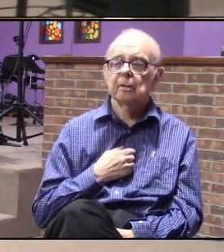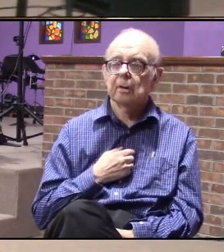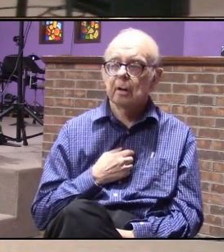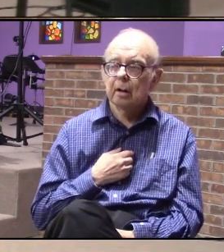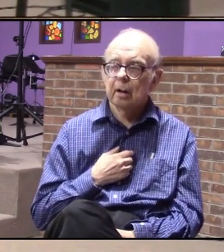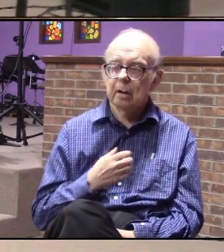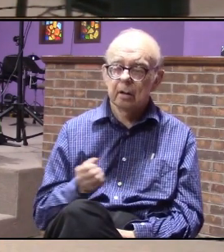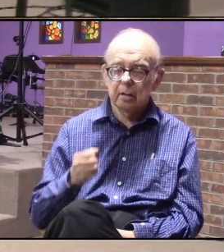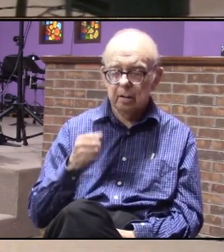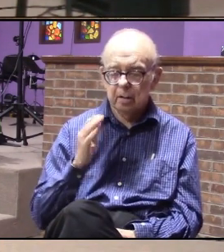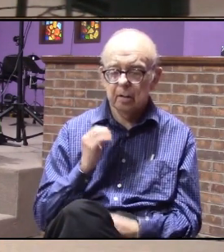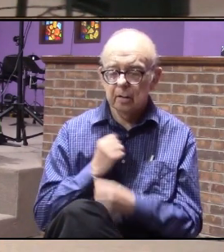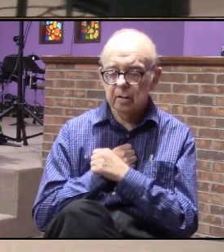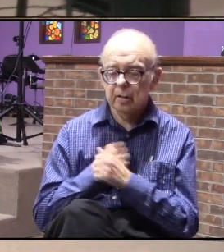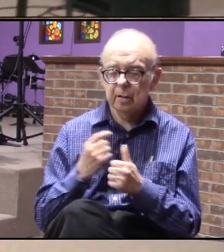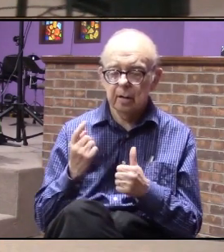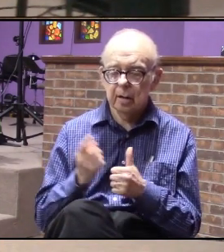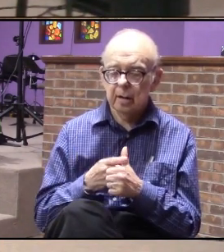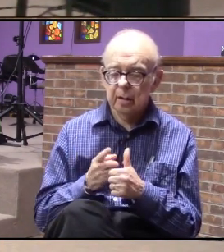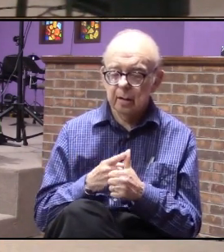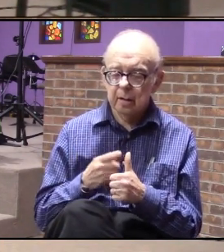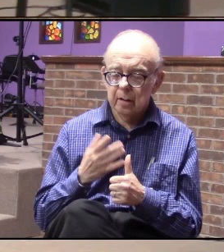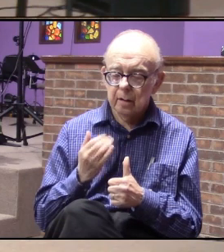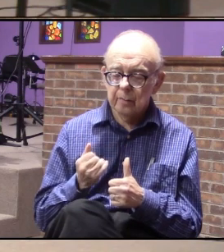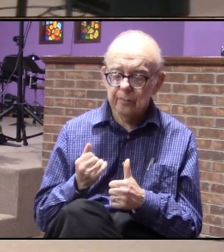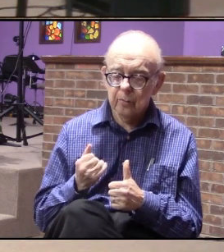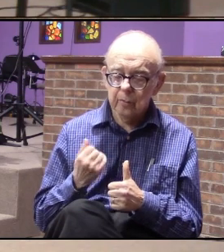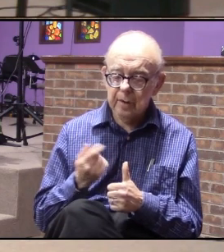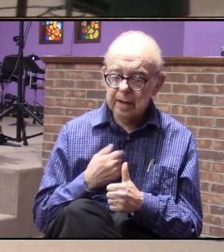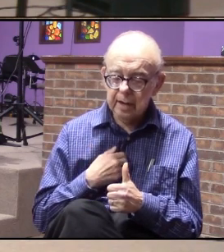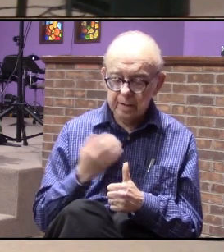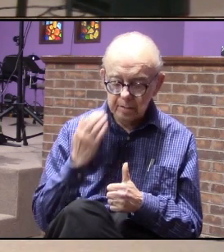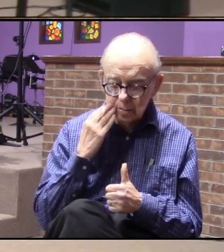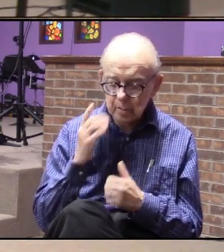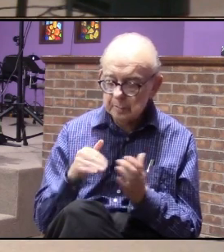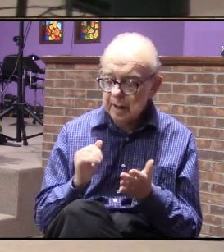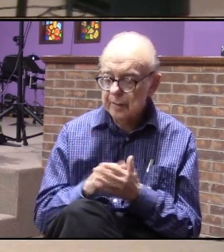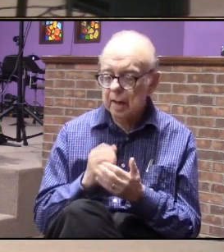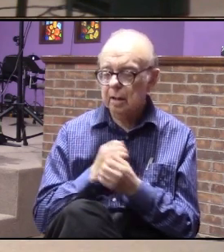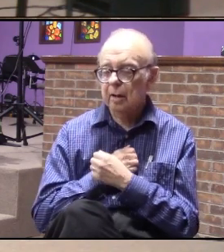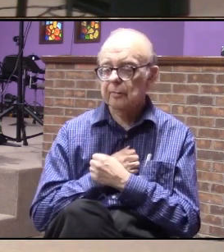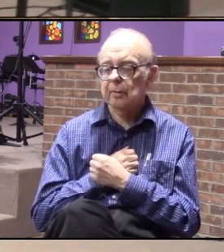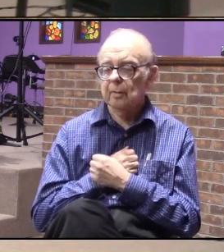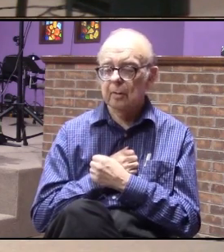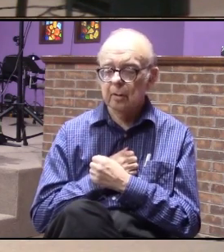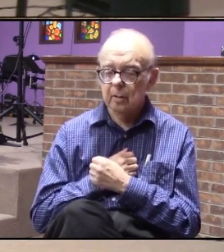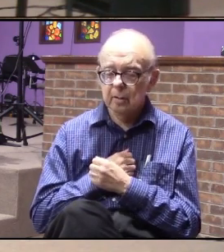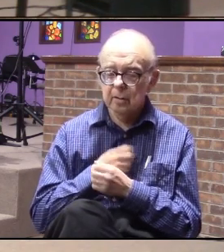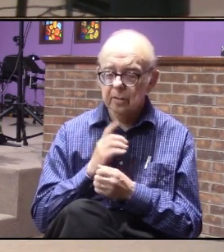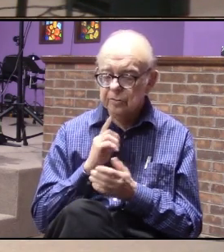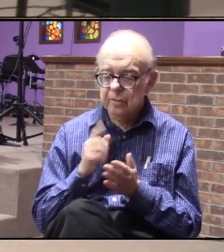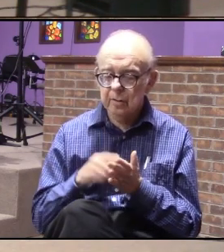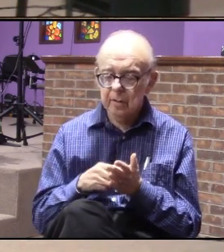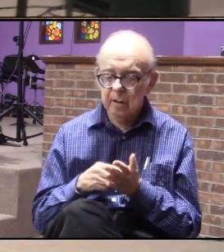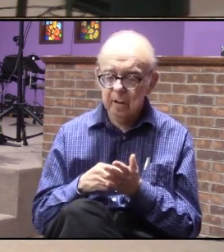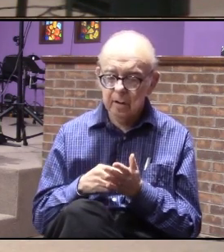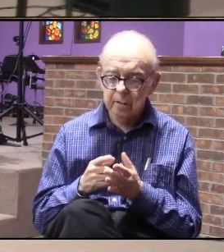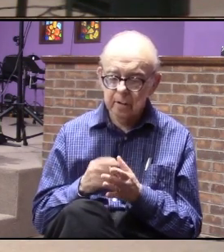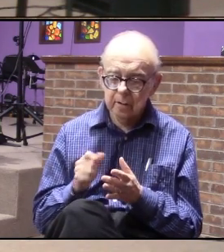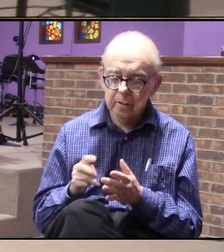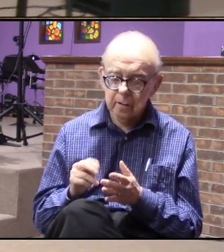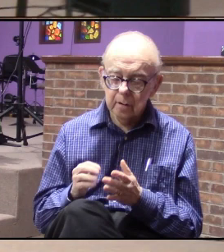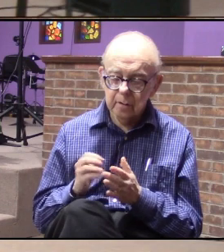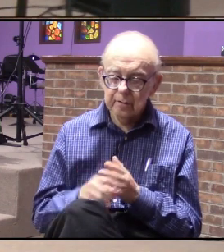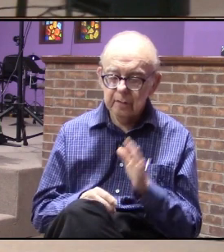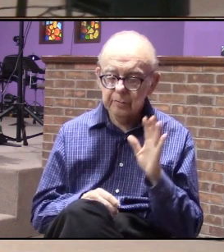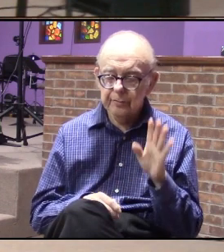And he loved us first before we even knew about that love. He began to show this. 1 John chapter